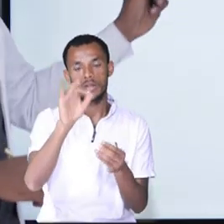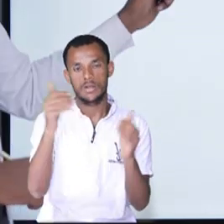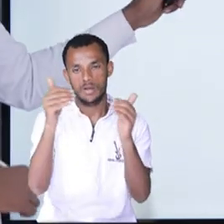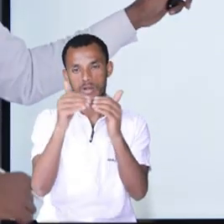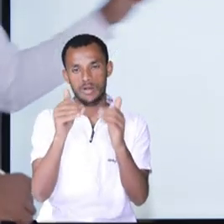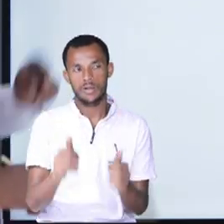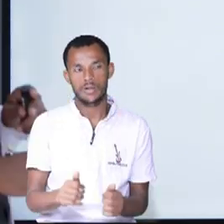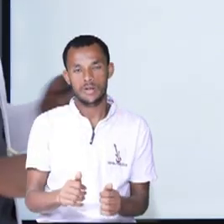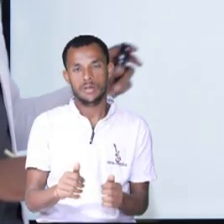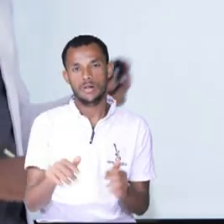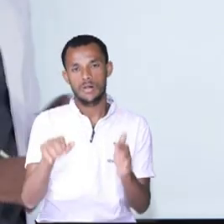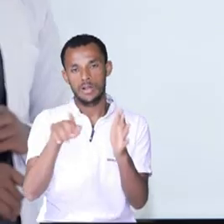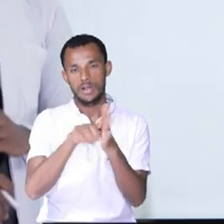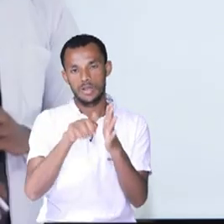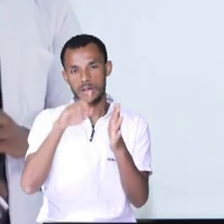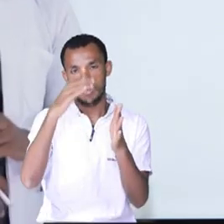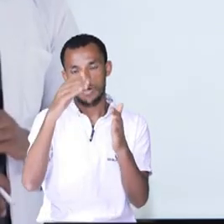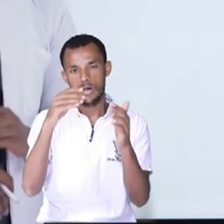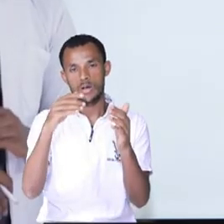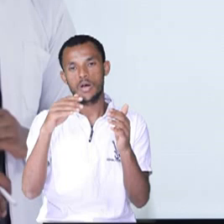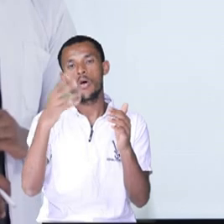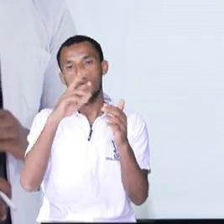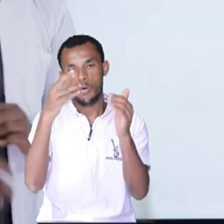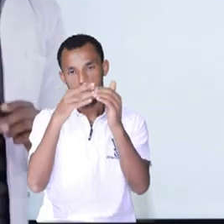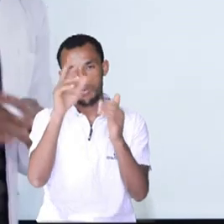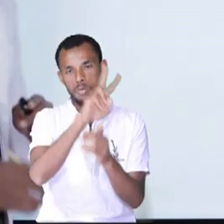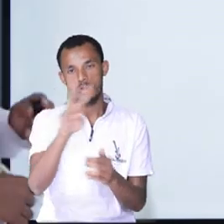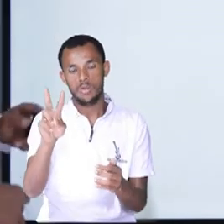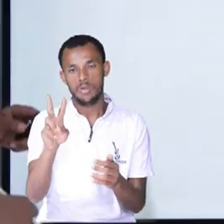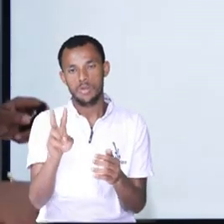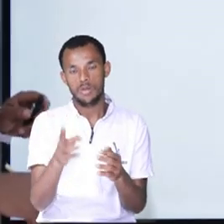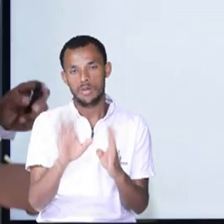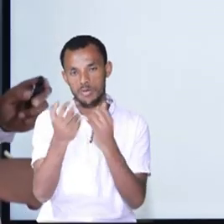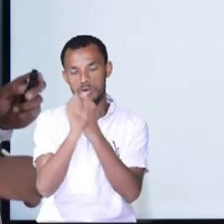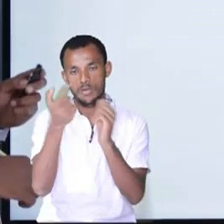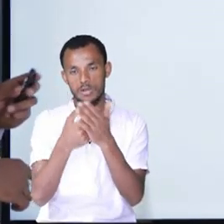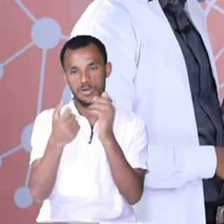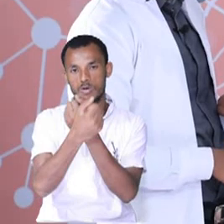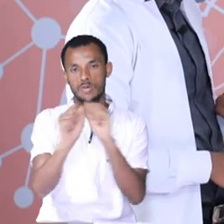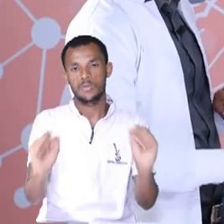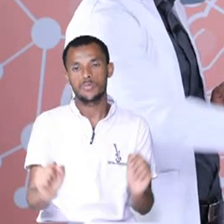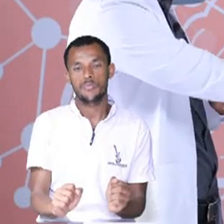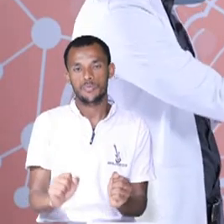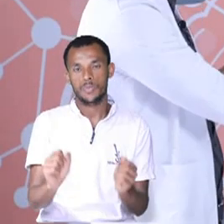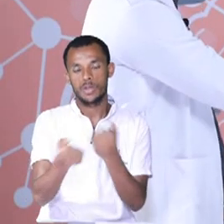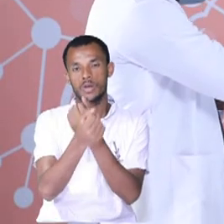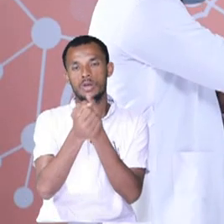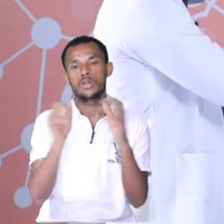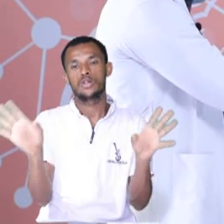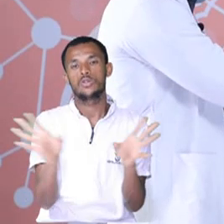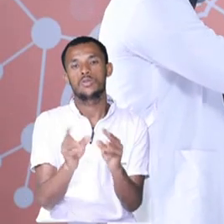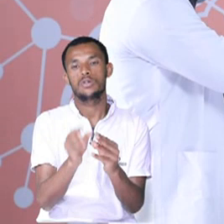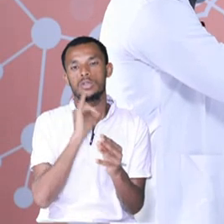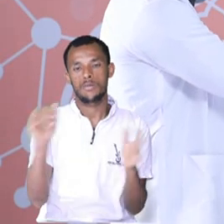is less than or equal to 22. So let's solve with this solution. The solution is